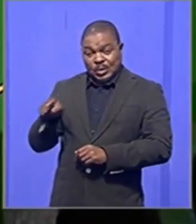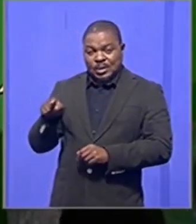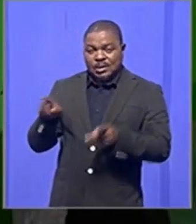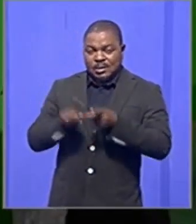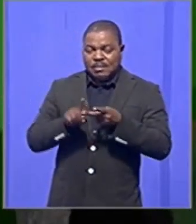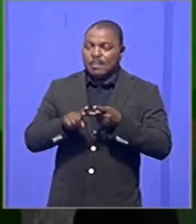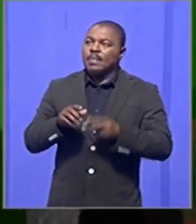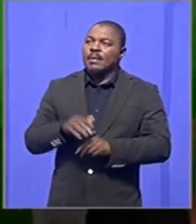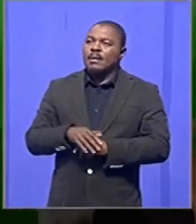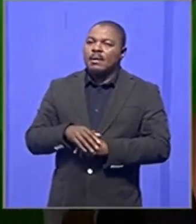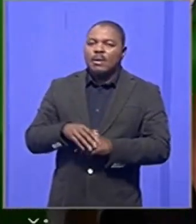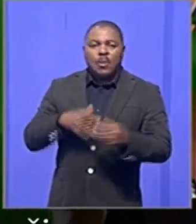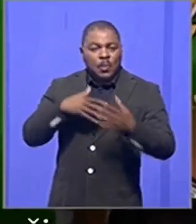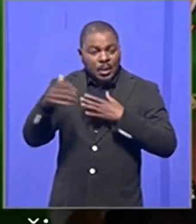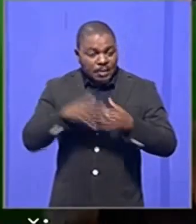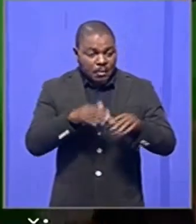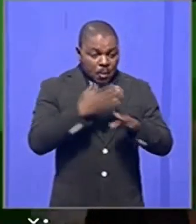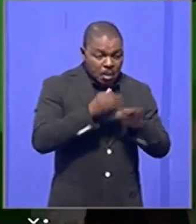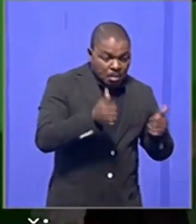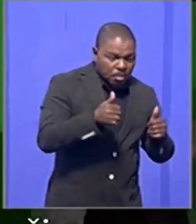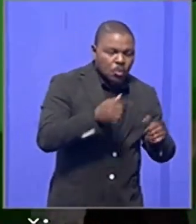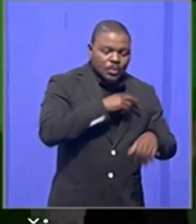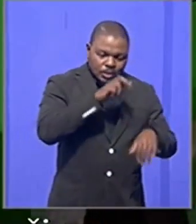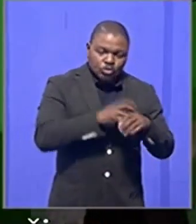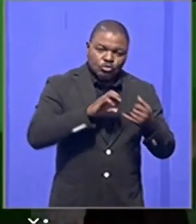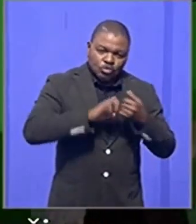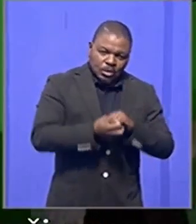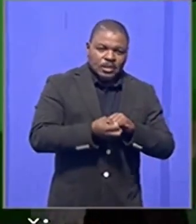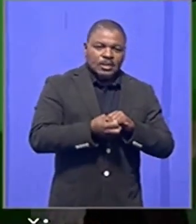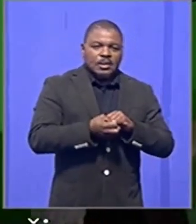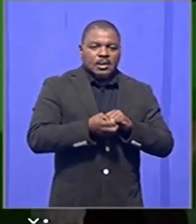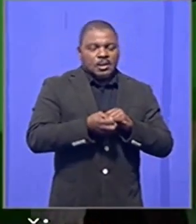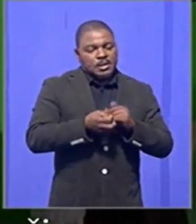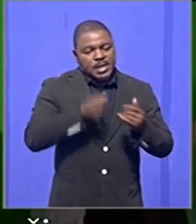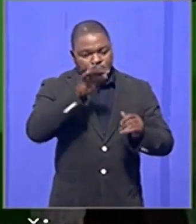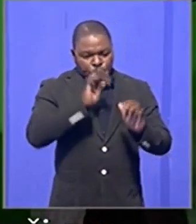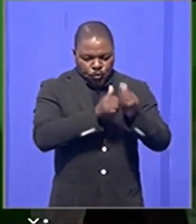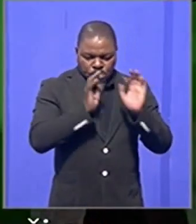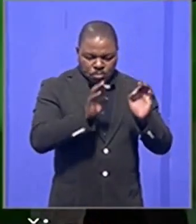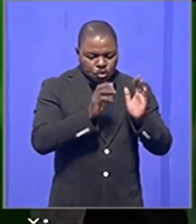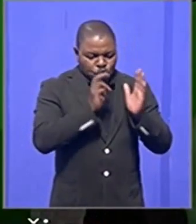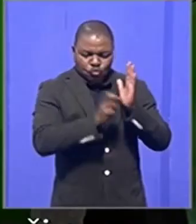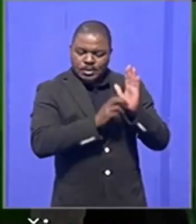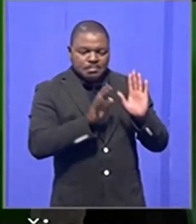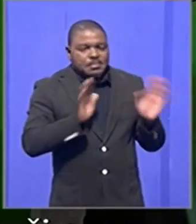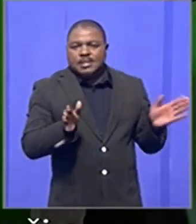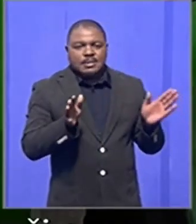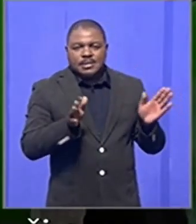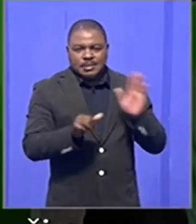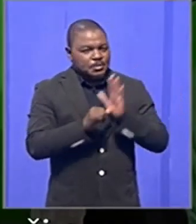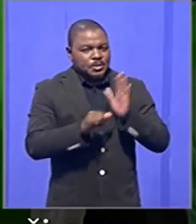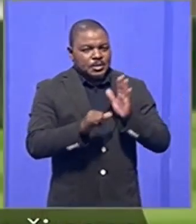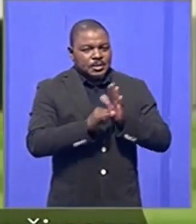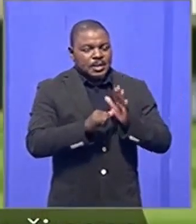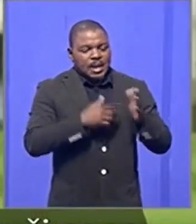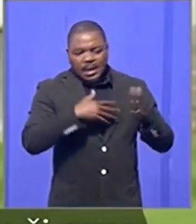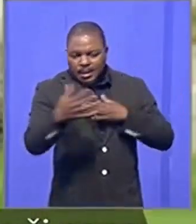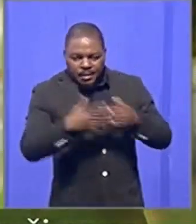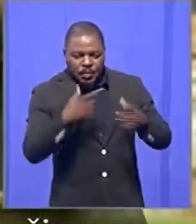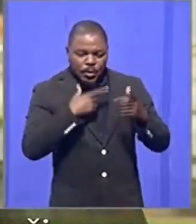that whatever that works for you, do you understand? As long as it's within the rules of the game, I don't think there's anything wrong with it, and it's in a good spirit of the